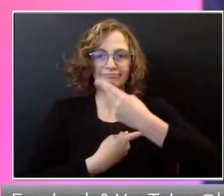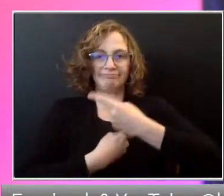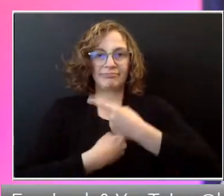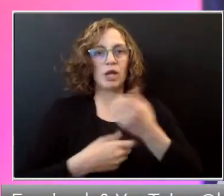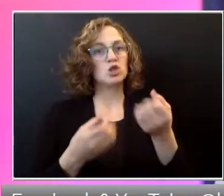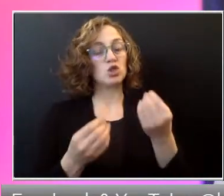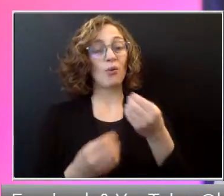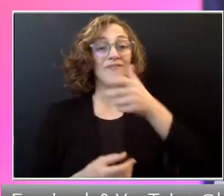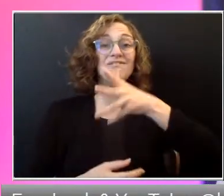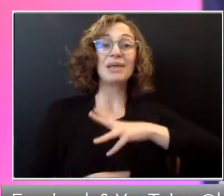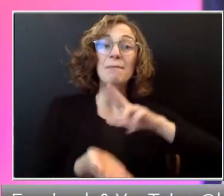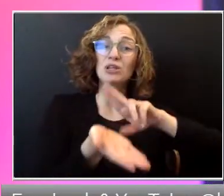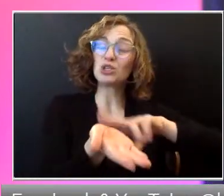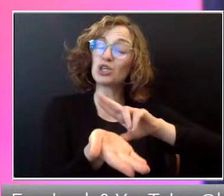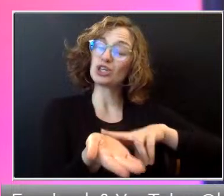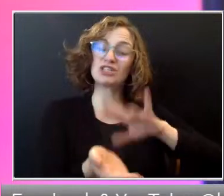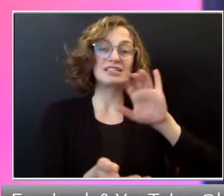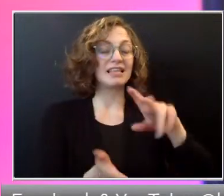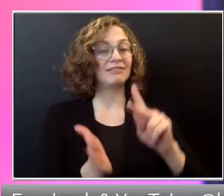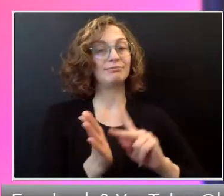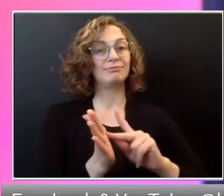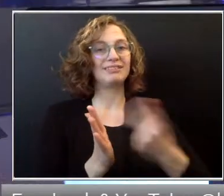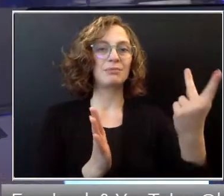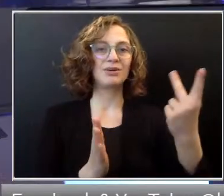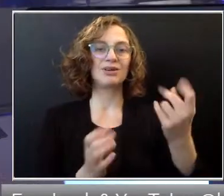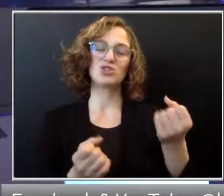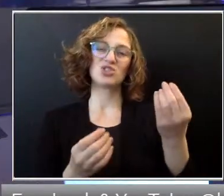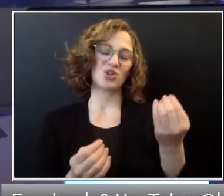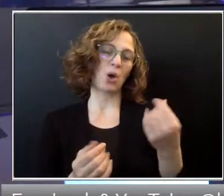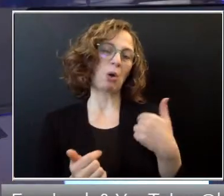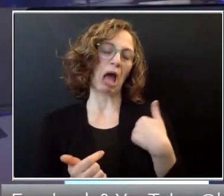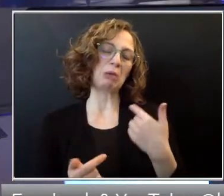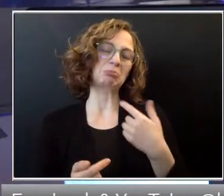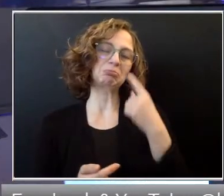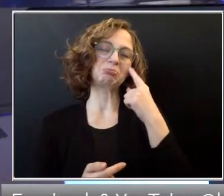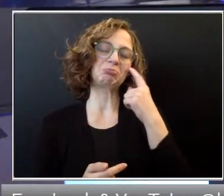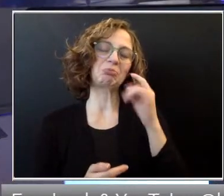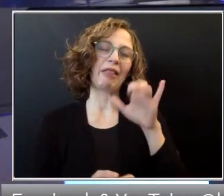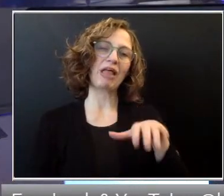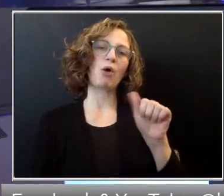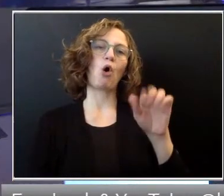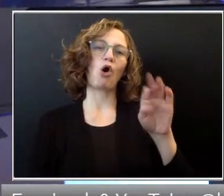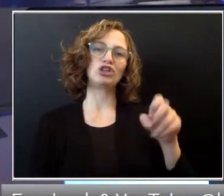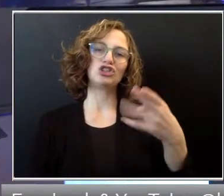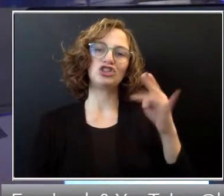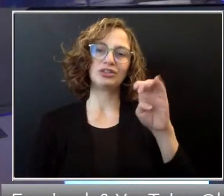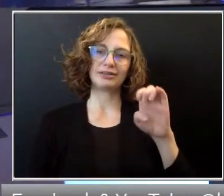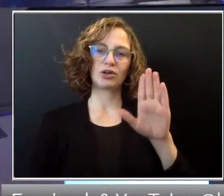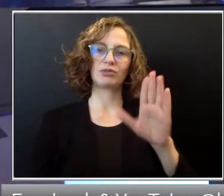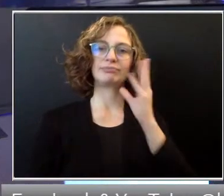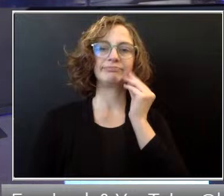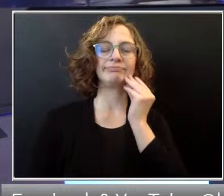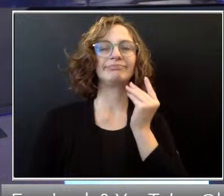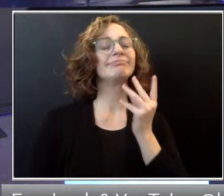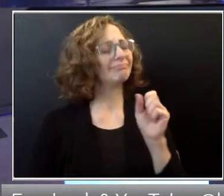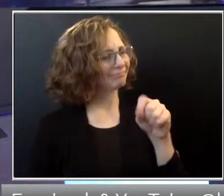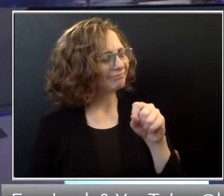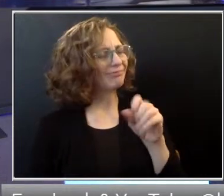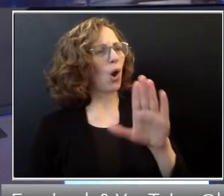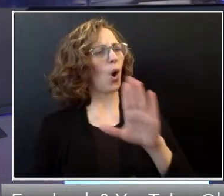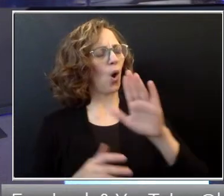So I think I feel like that's where Archie was. Sure, so. She's spent her whole life taking care of everyone. What were the biggest